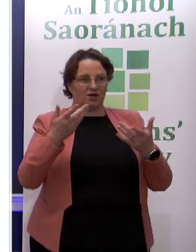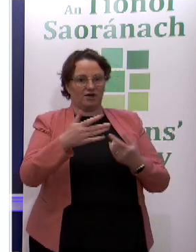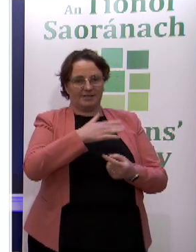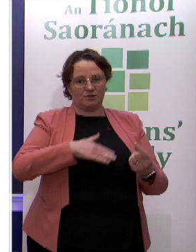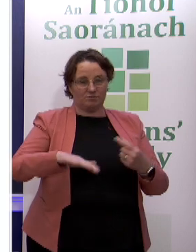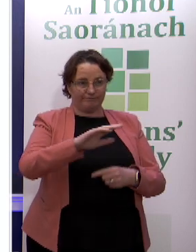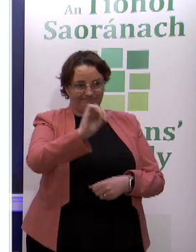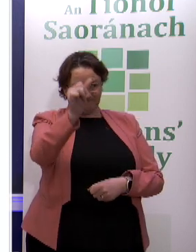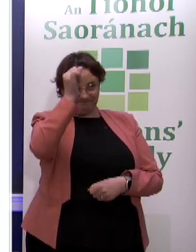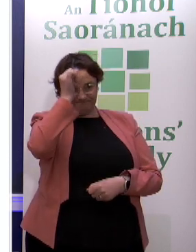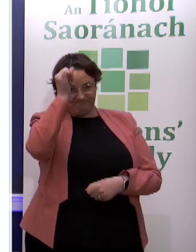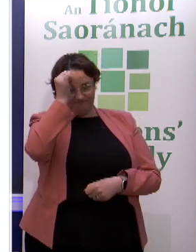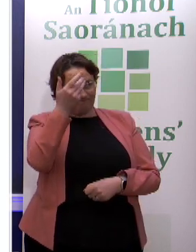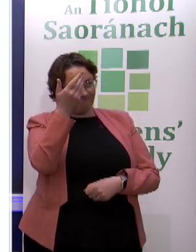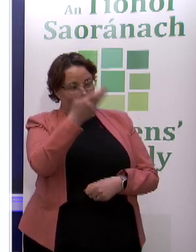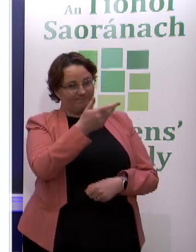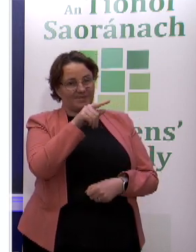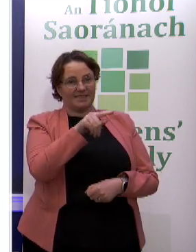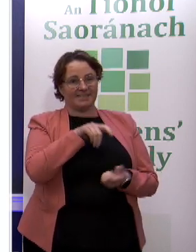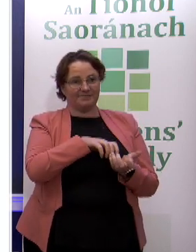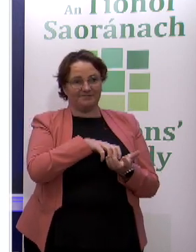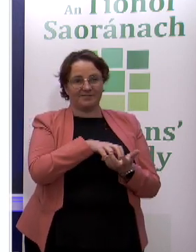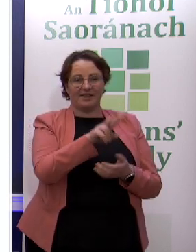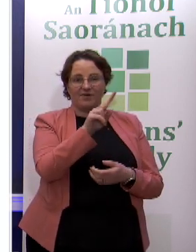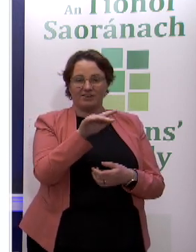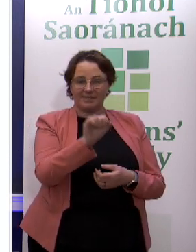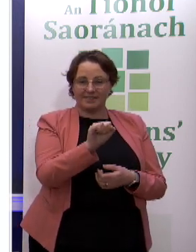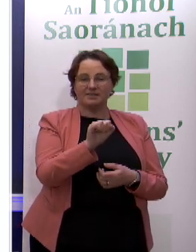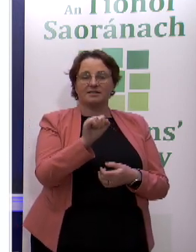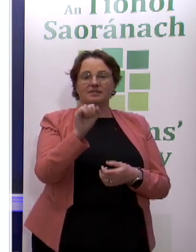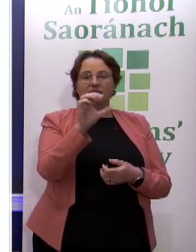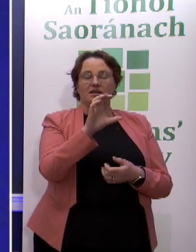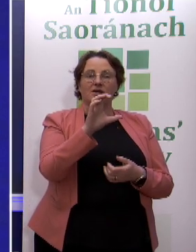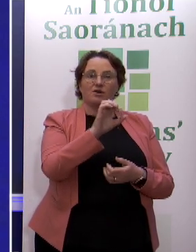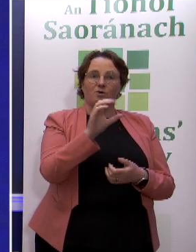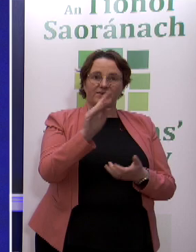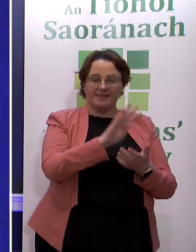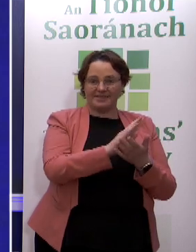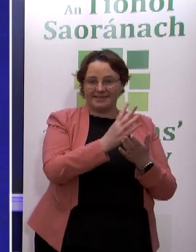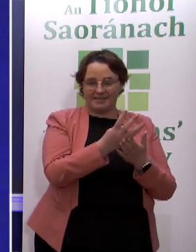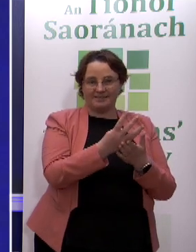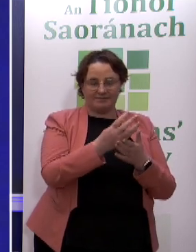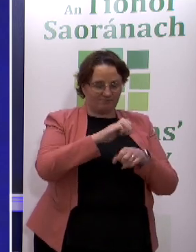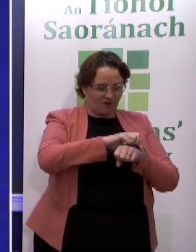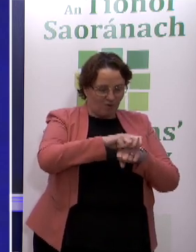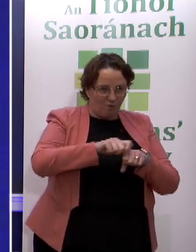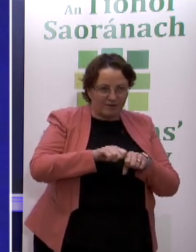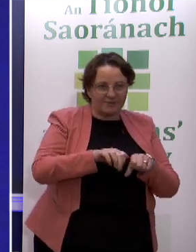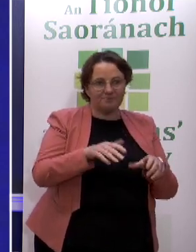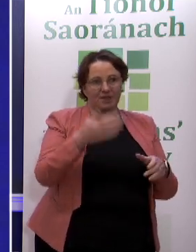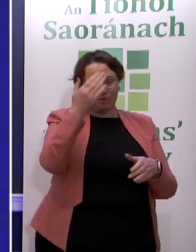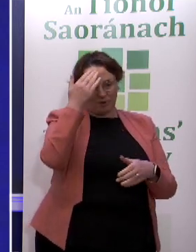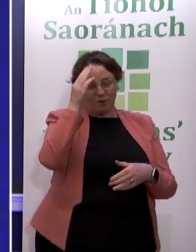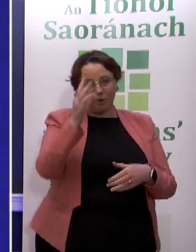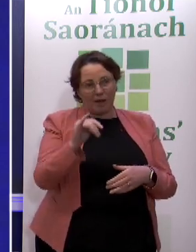very familiar with this little virus, which right now is causing COVID-19. And it's here with us because of